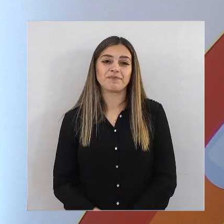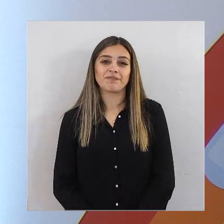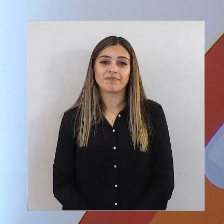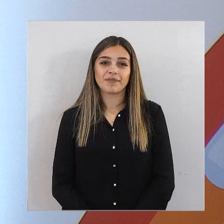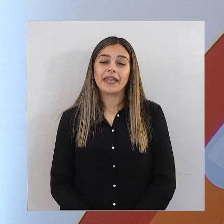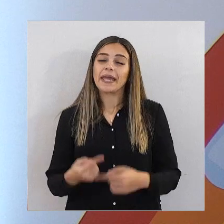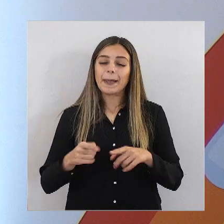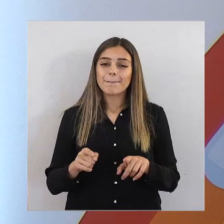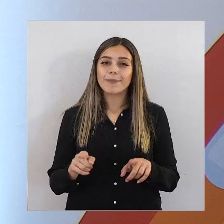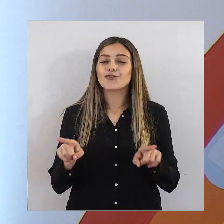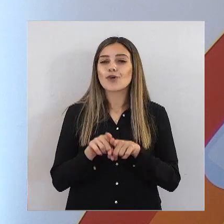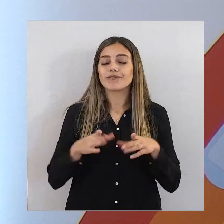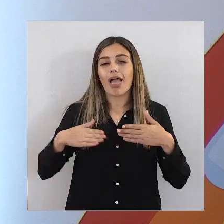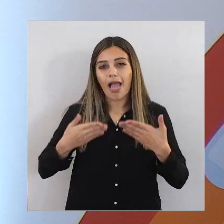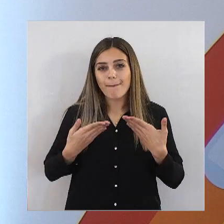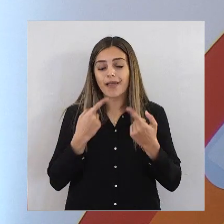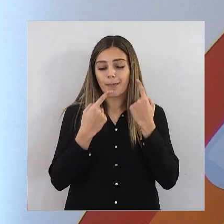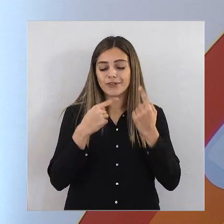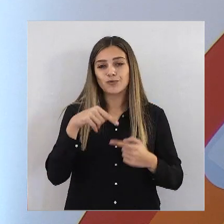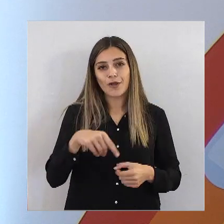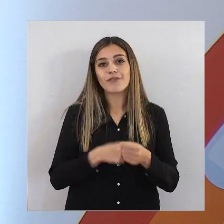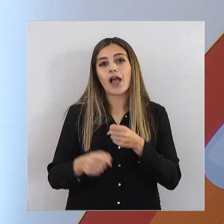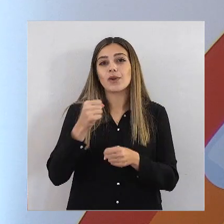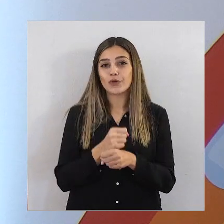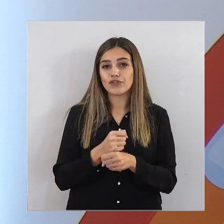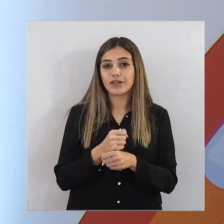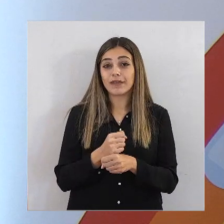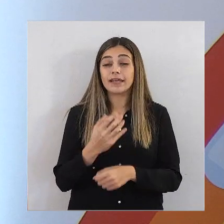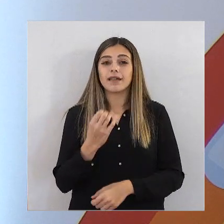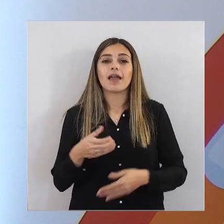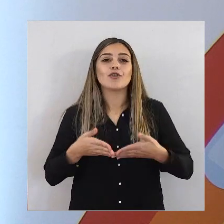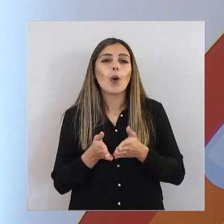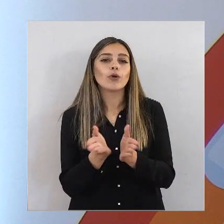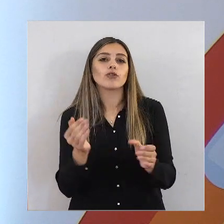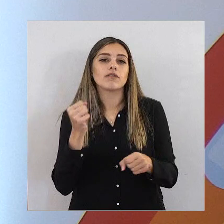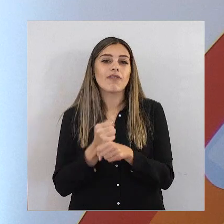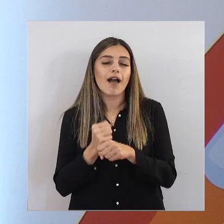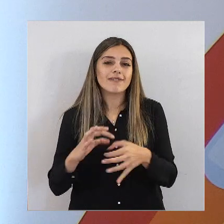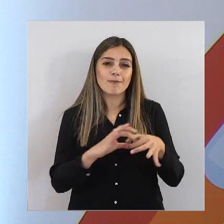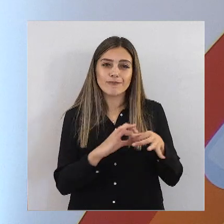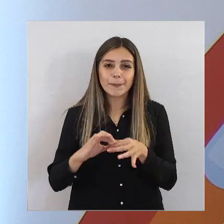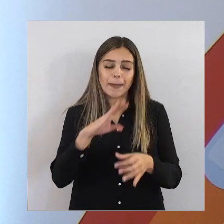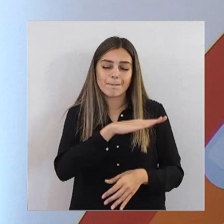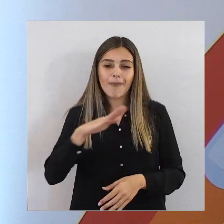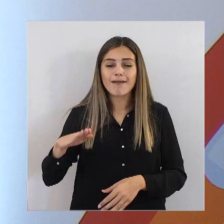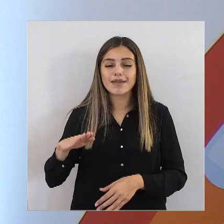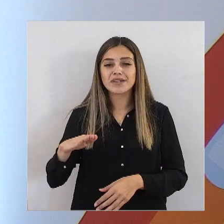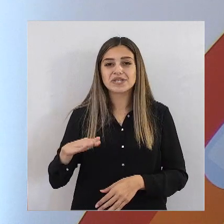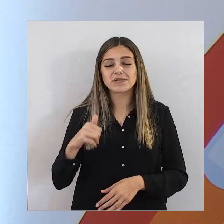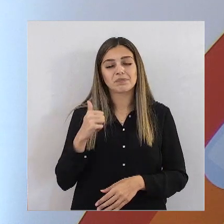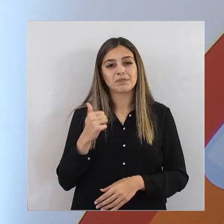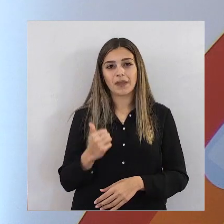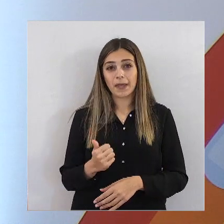worth traveling. First of all, we had the opportunity to work with wonderful people, and I want to take this opportunity